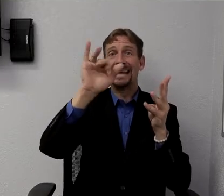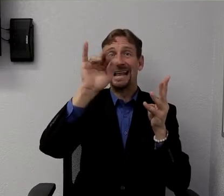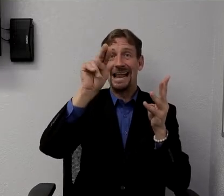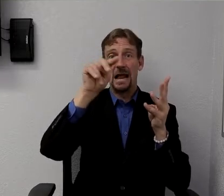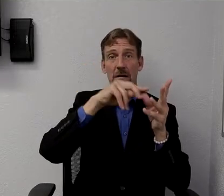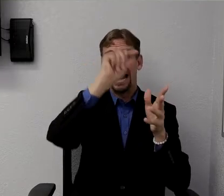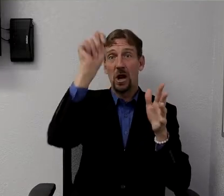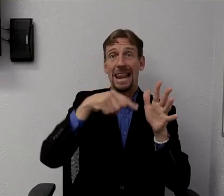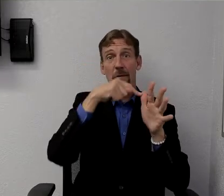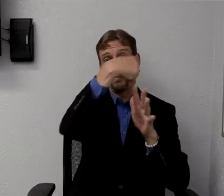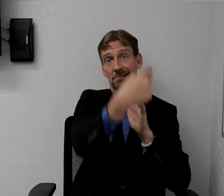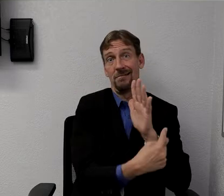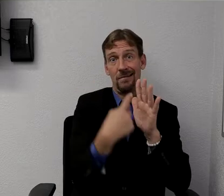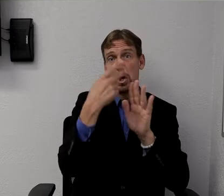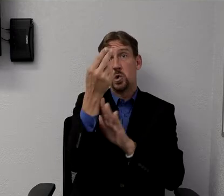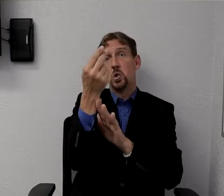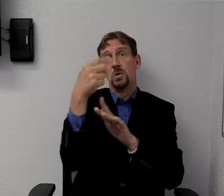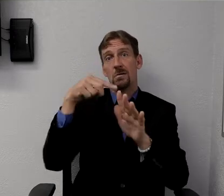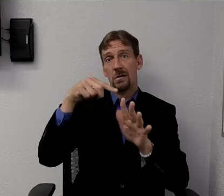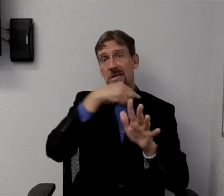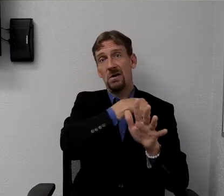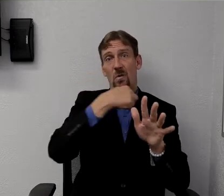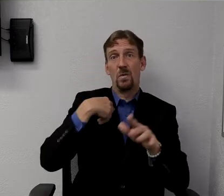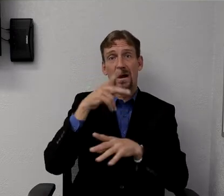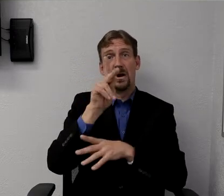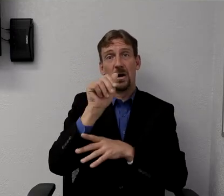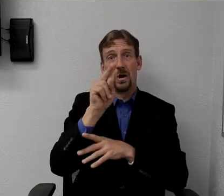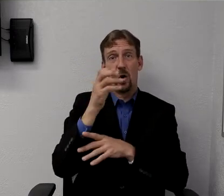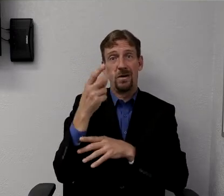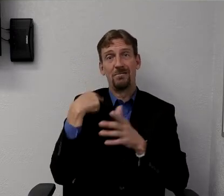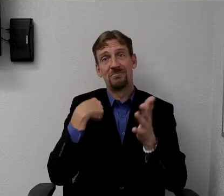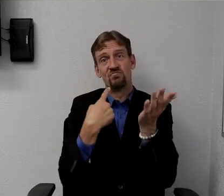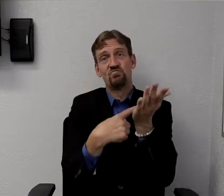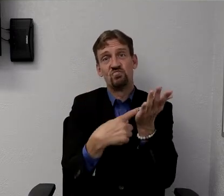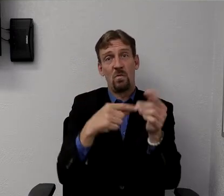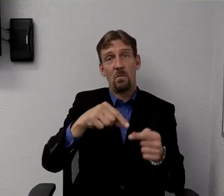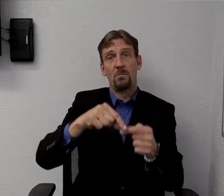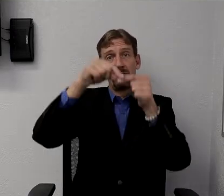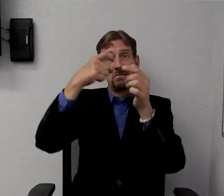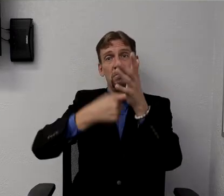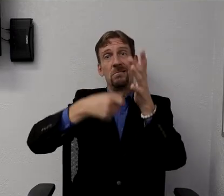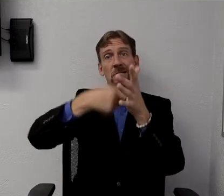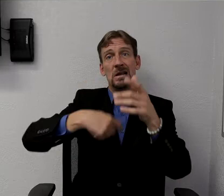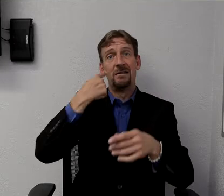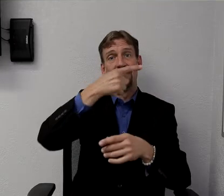Cahuilla Delta has helped negotiate special rates for healthcare workers